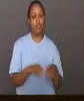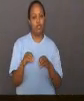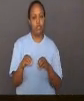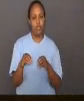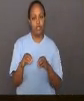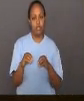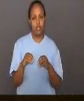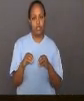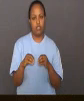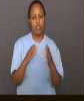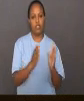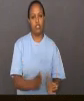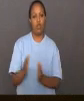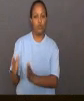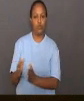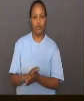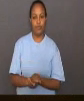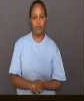Students, let's get ready.